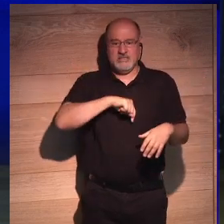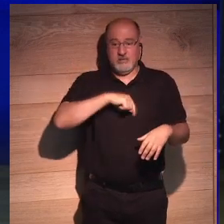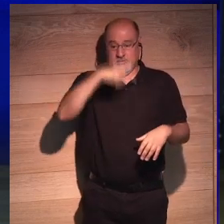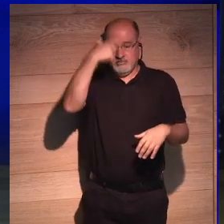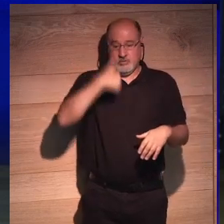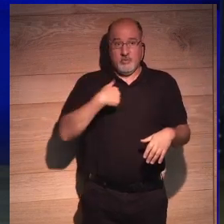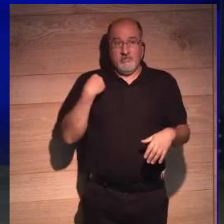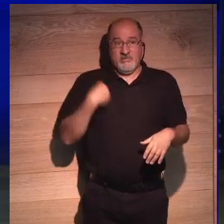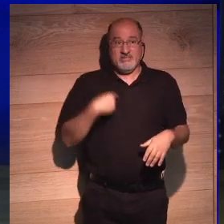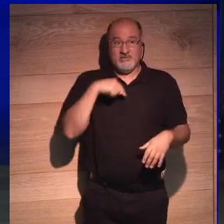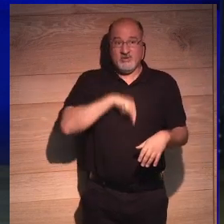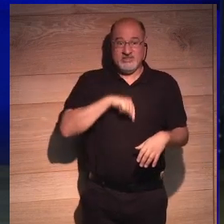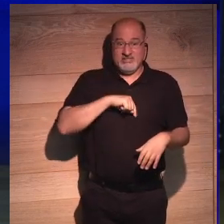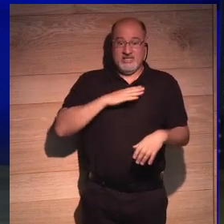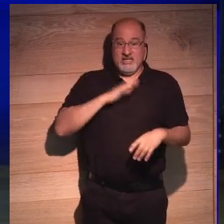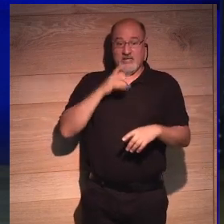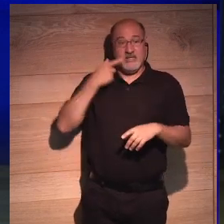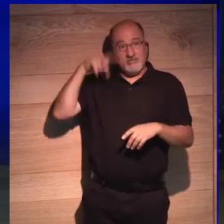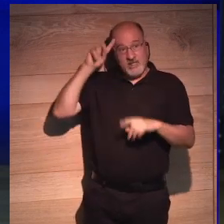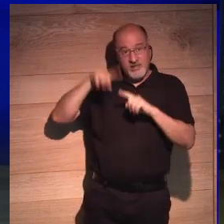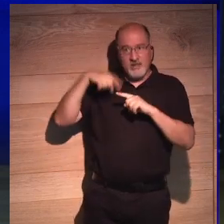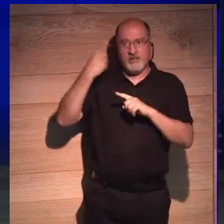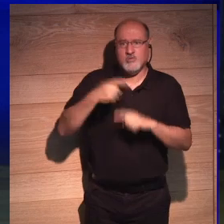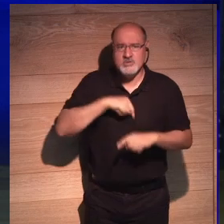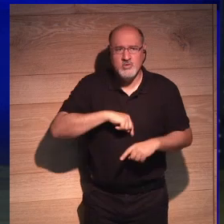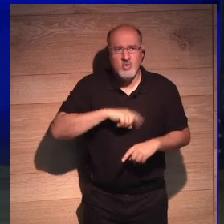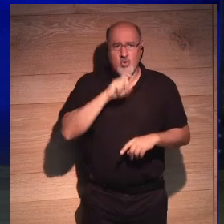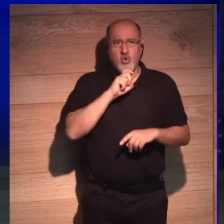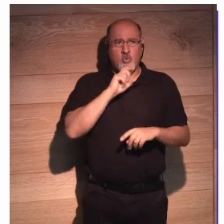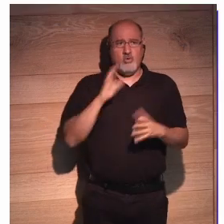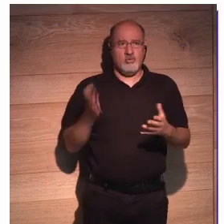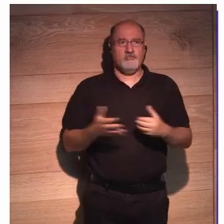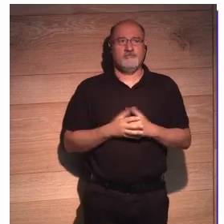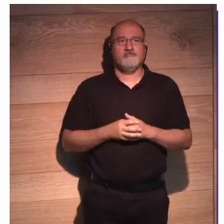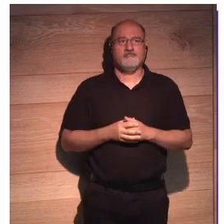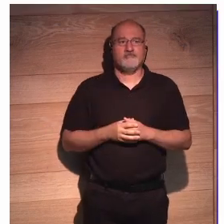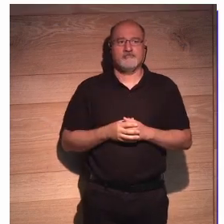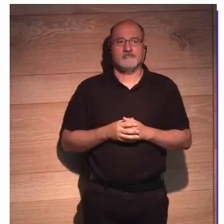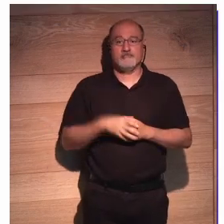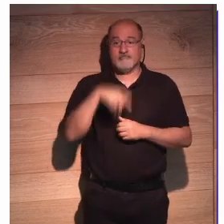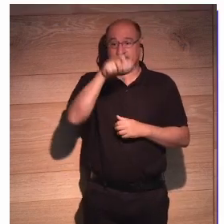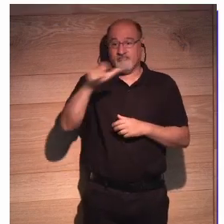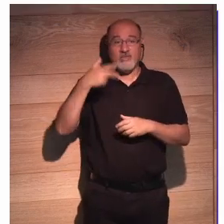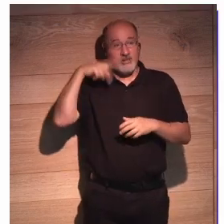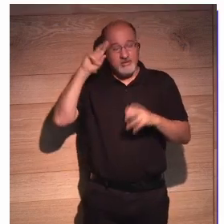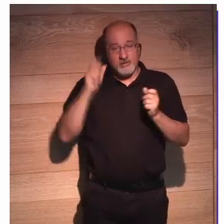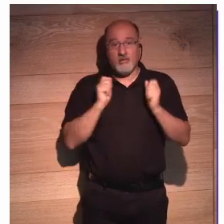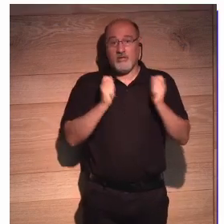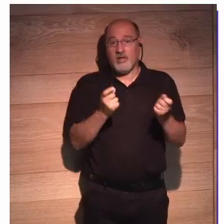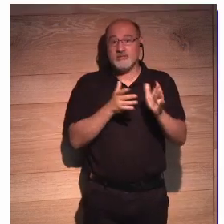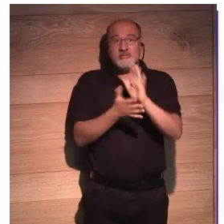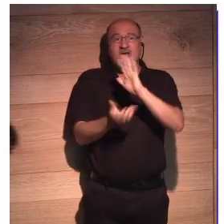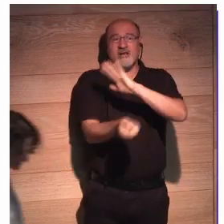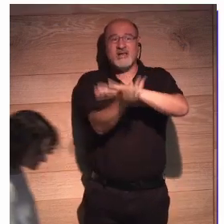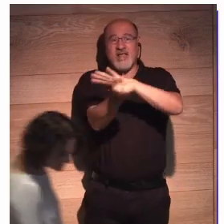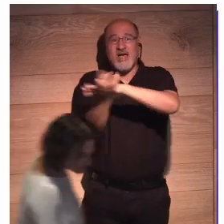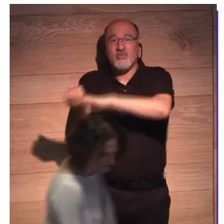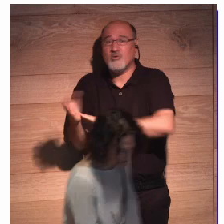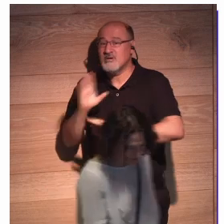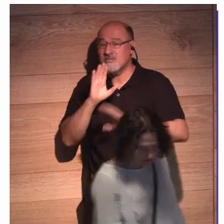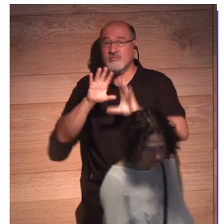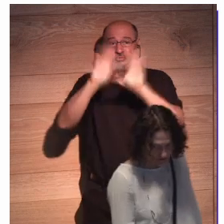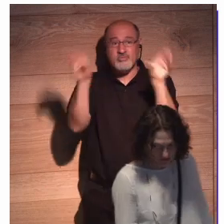a collection of our own life experiences? And if you're giving people experiences, you're creating something that may impact their sense of self, their